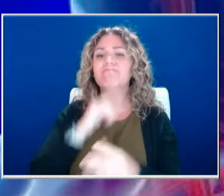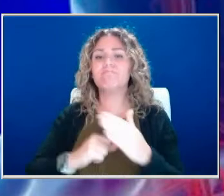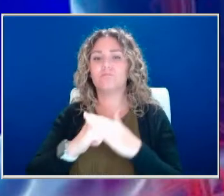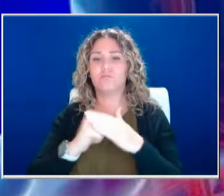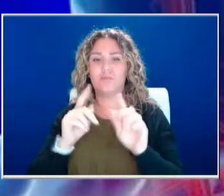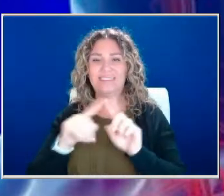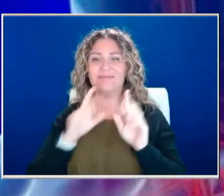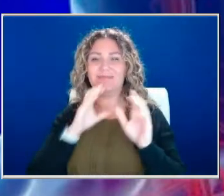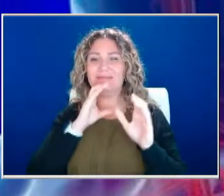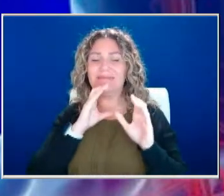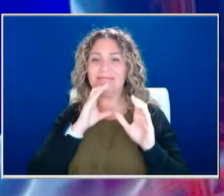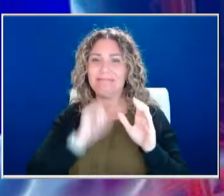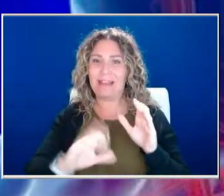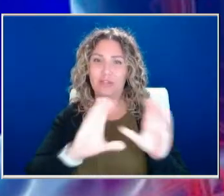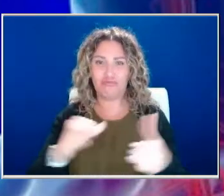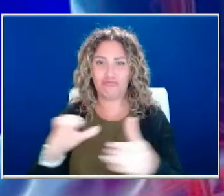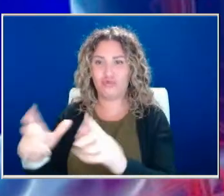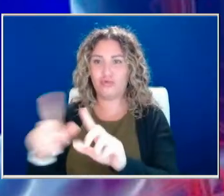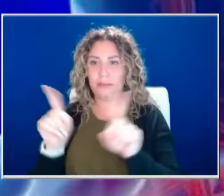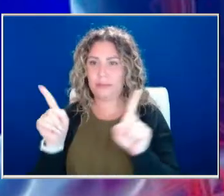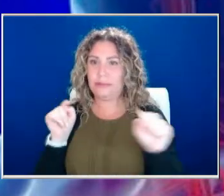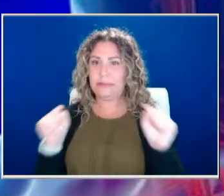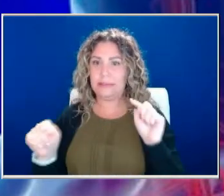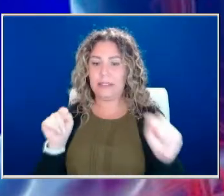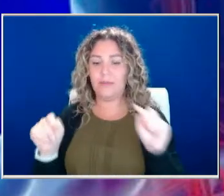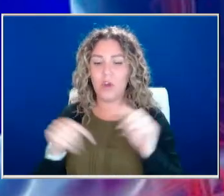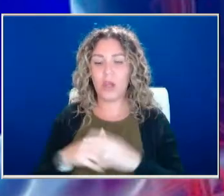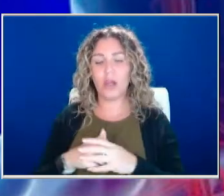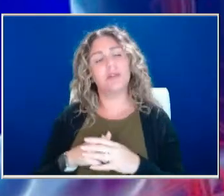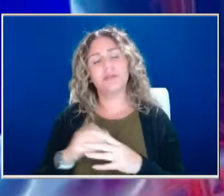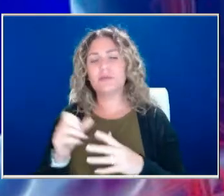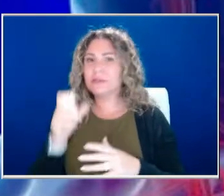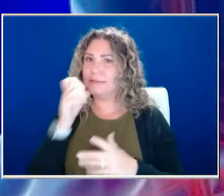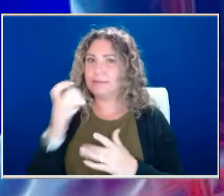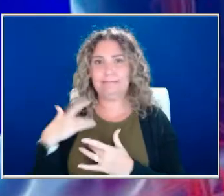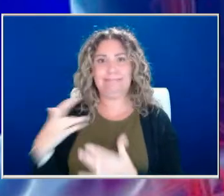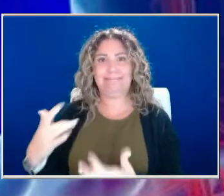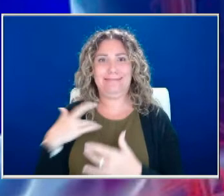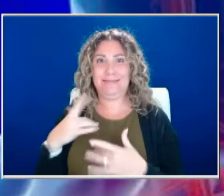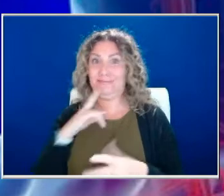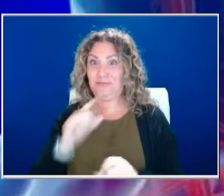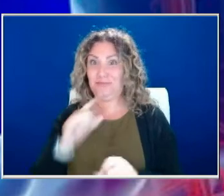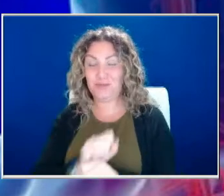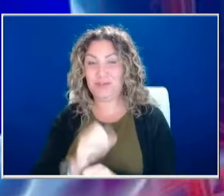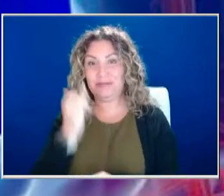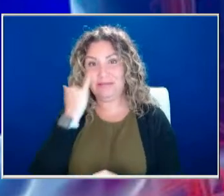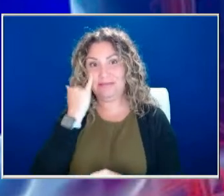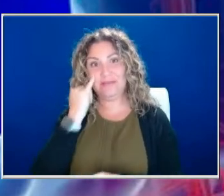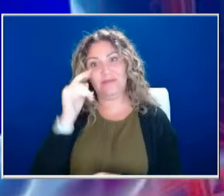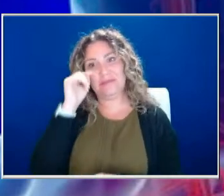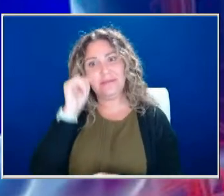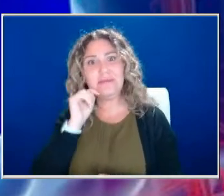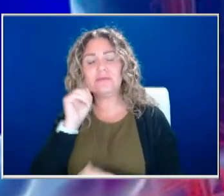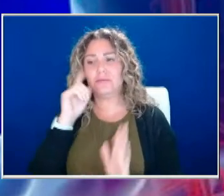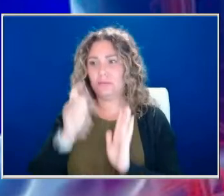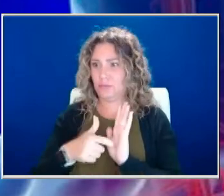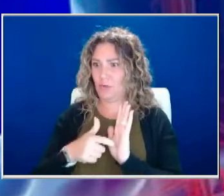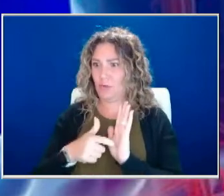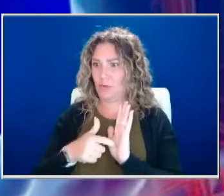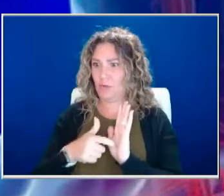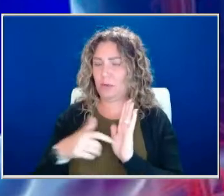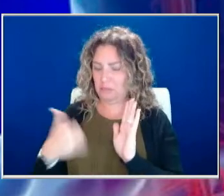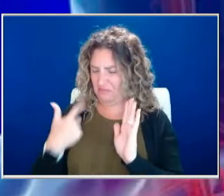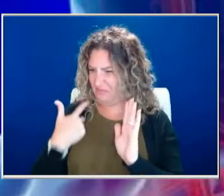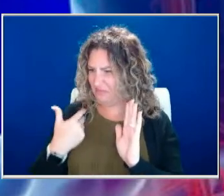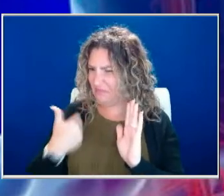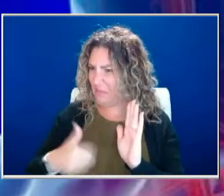is quite different. So it's unusual for sure. So if a teen notices anything like what AJ experienced, they should really